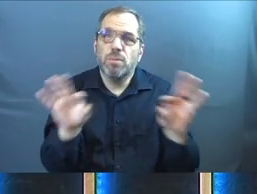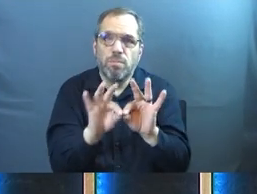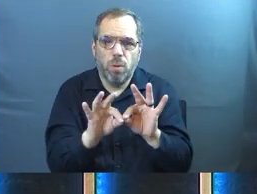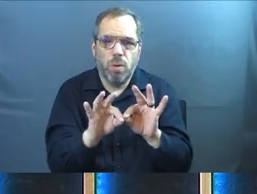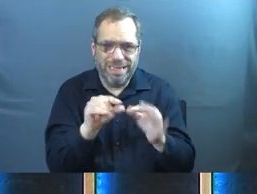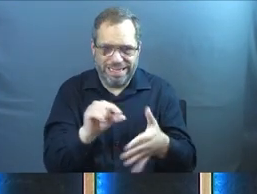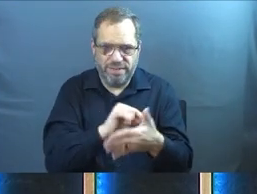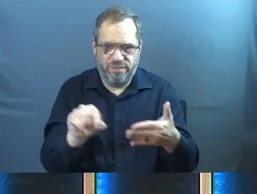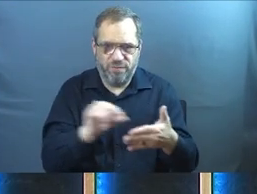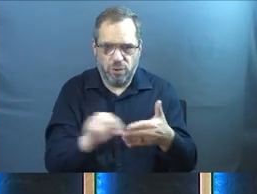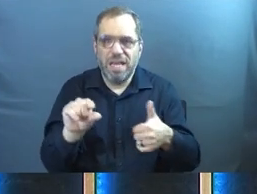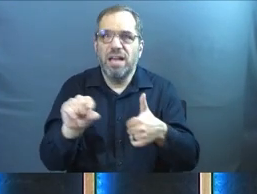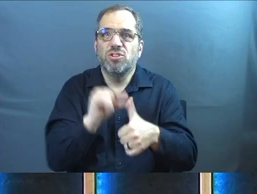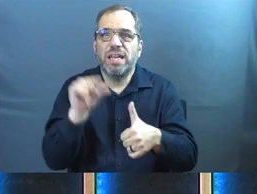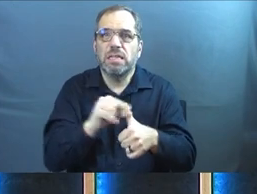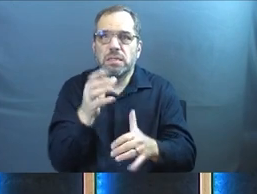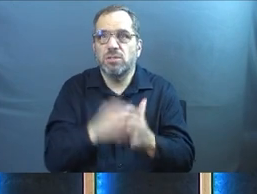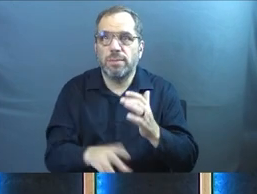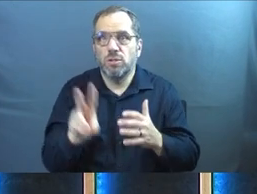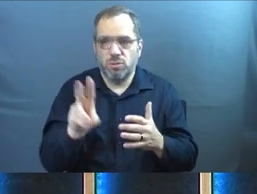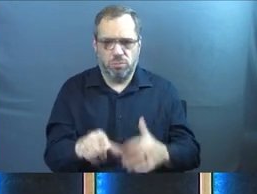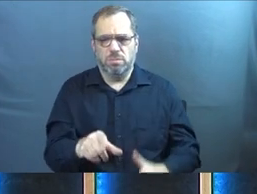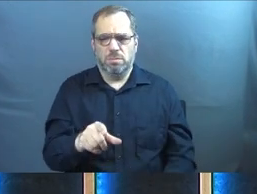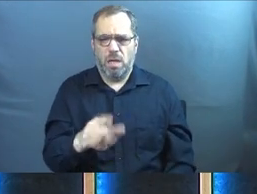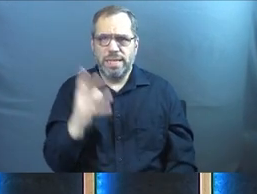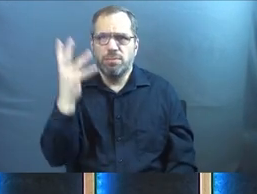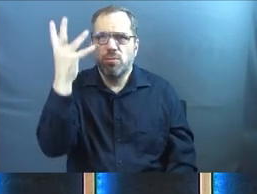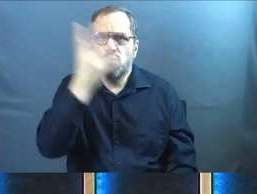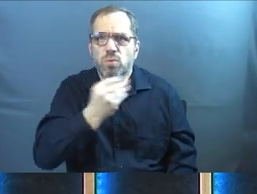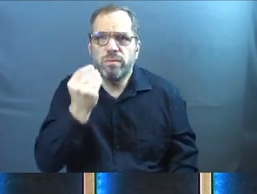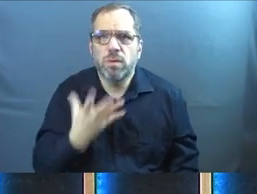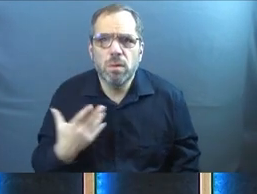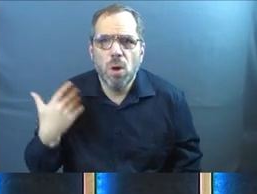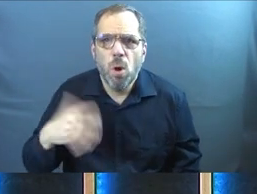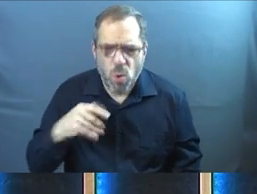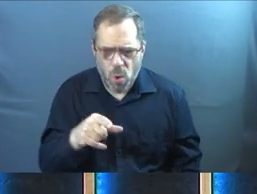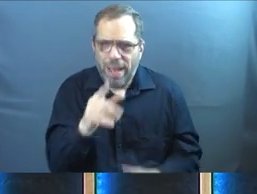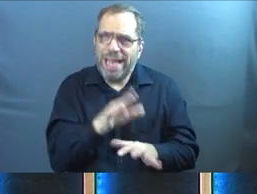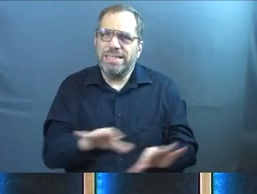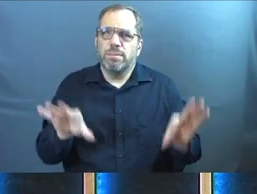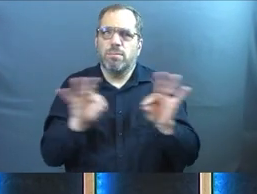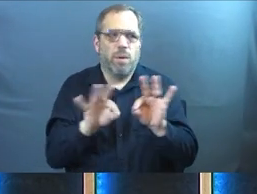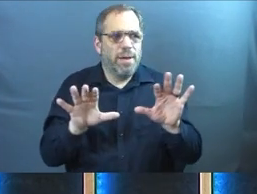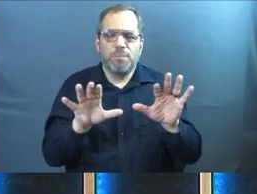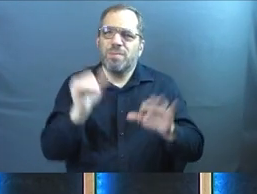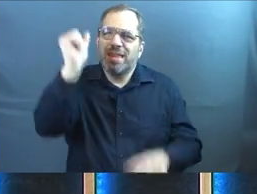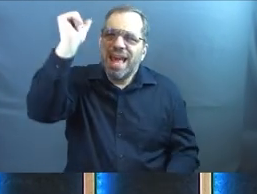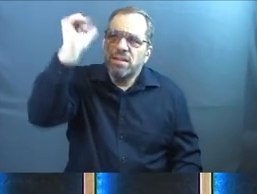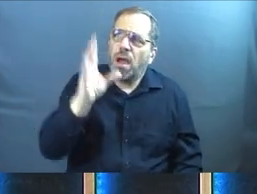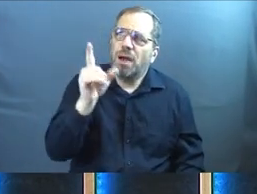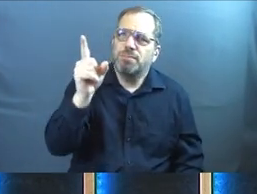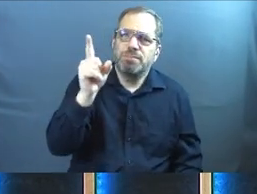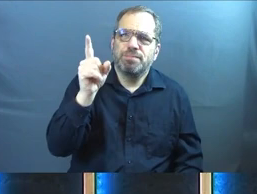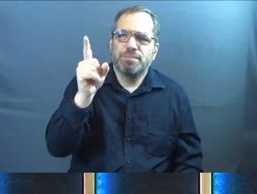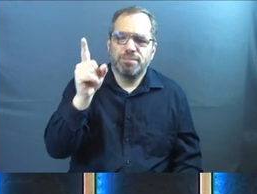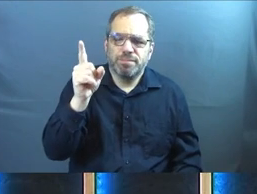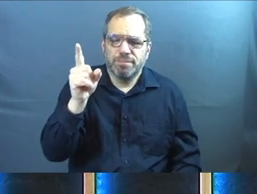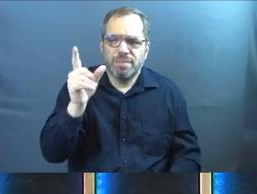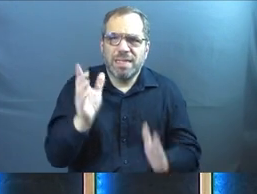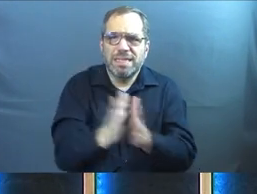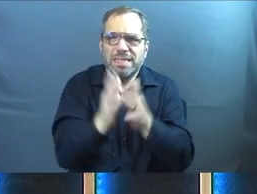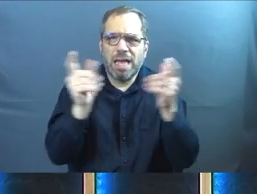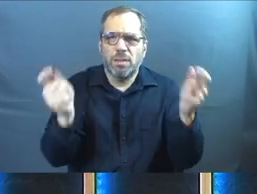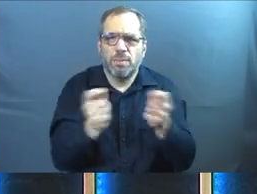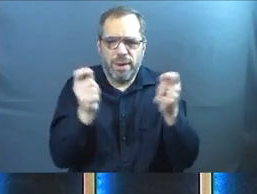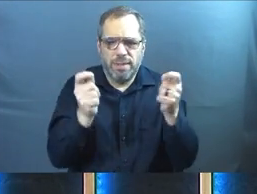this scripture here, the original design. It's beautiful. It's important that God